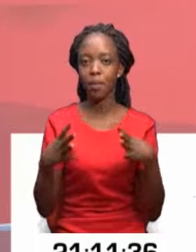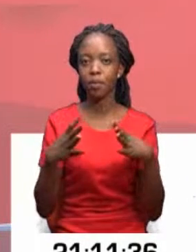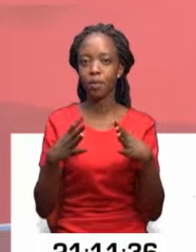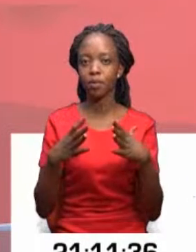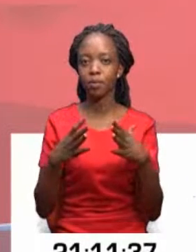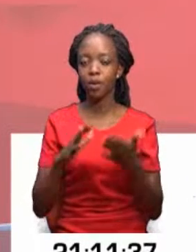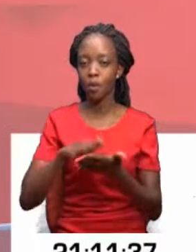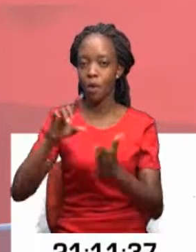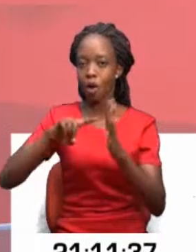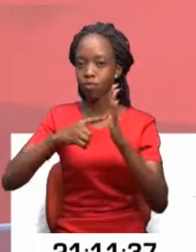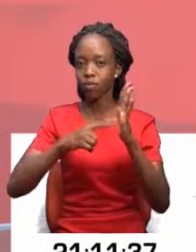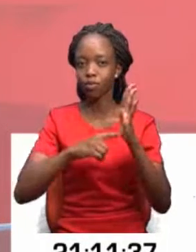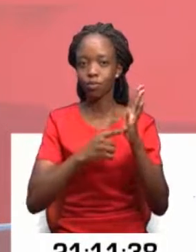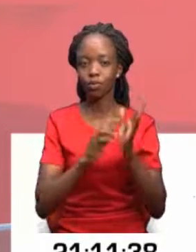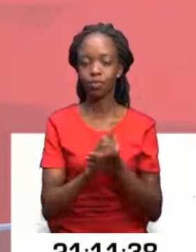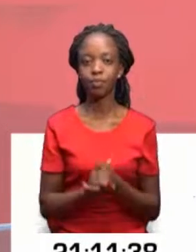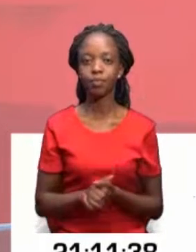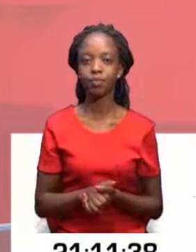story.